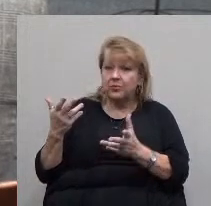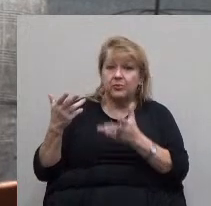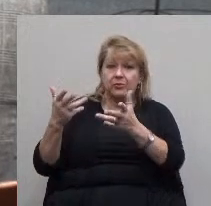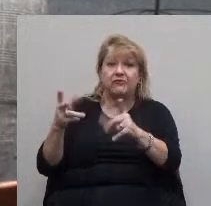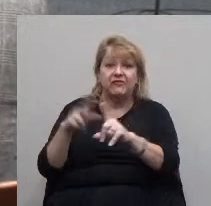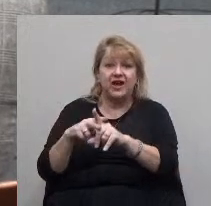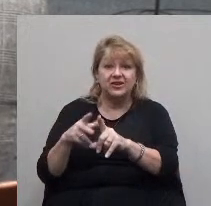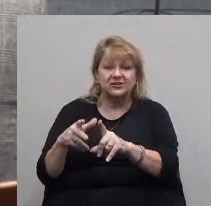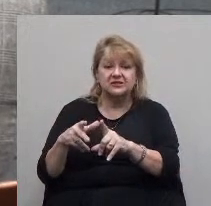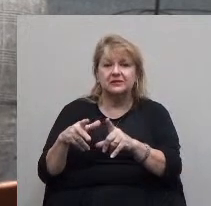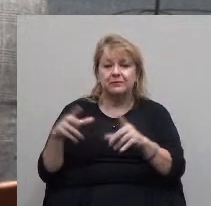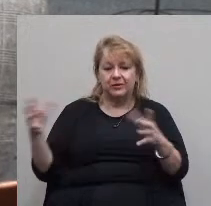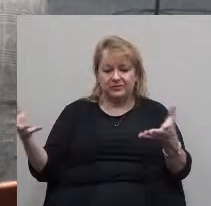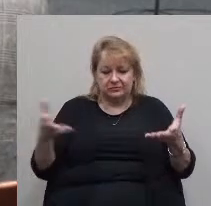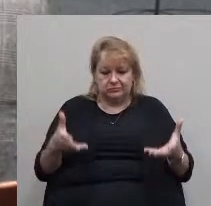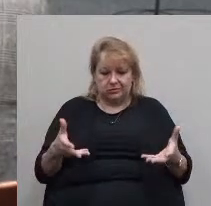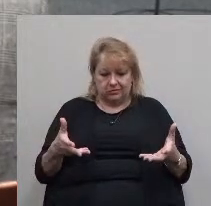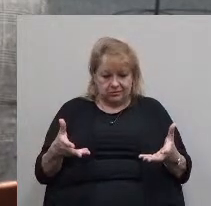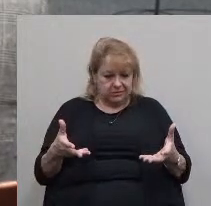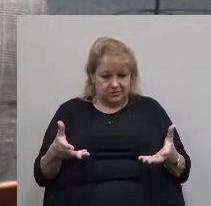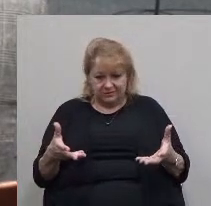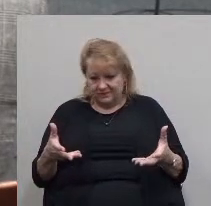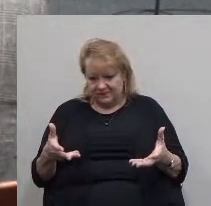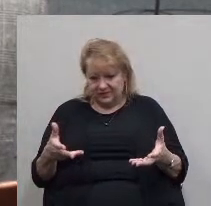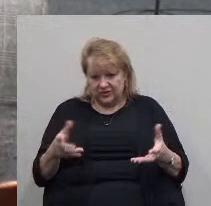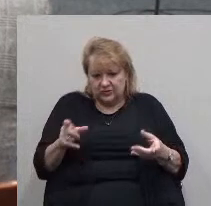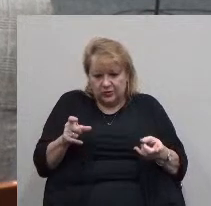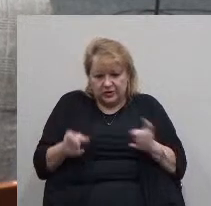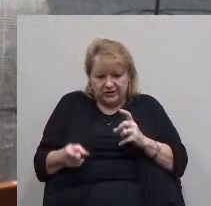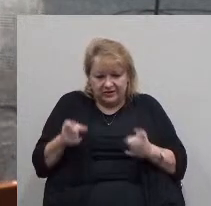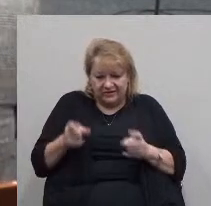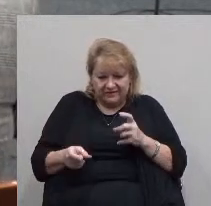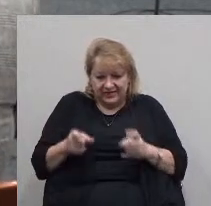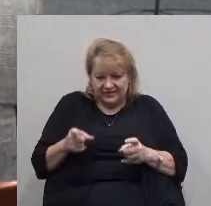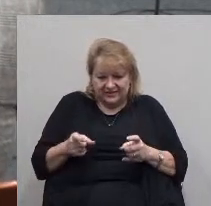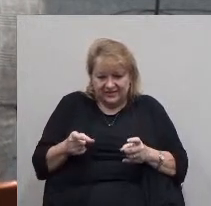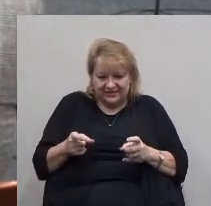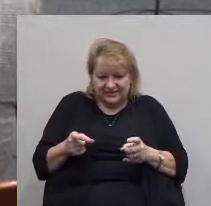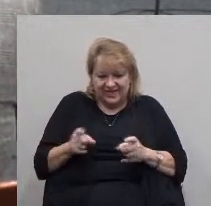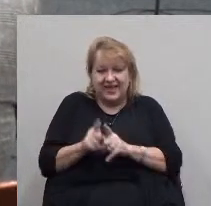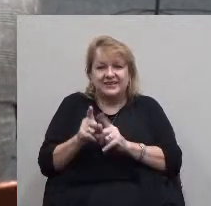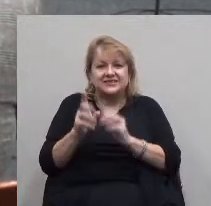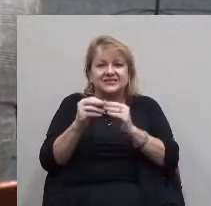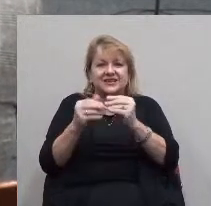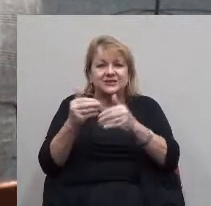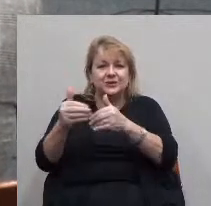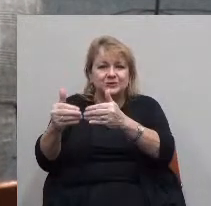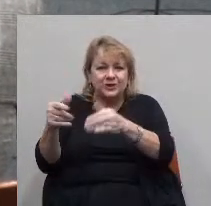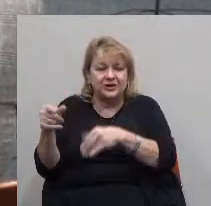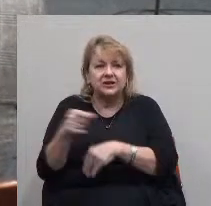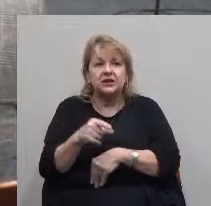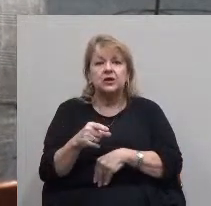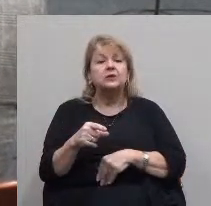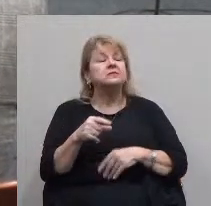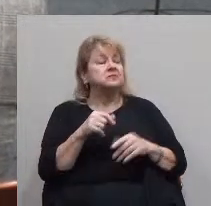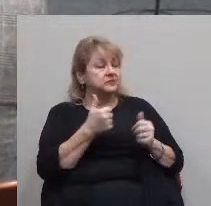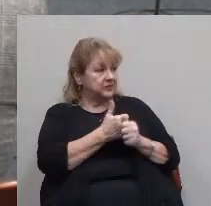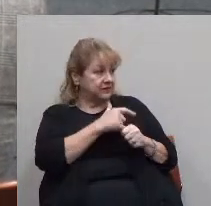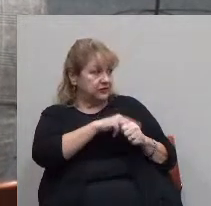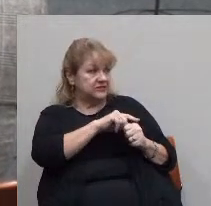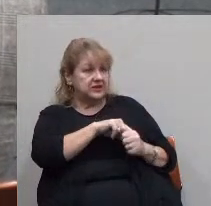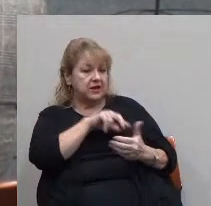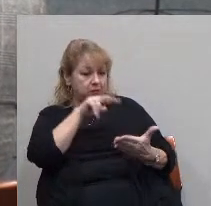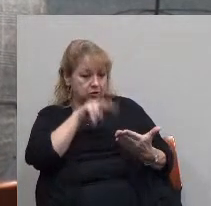to continue working through this as the session goes on. Because every time we look at one of these in reviewing